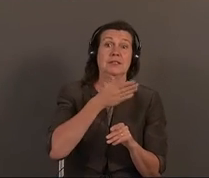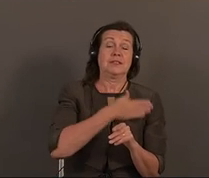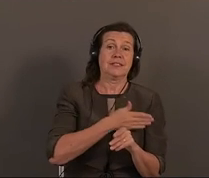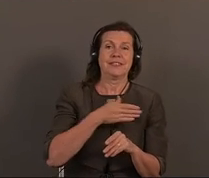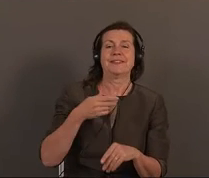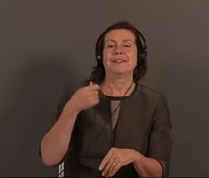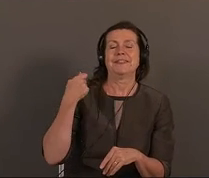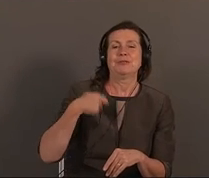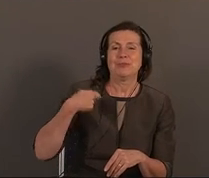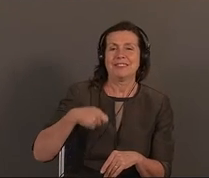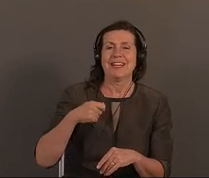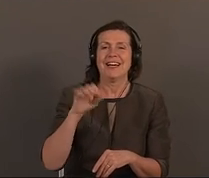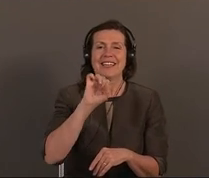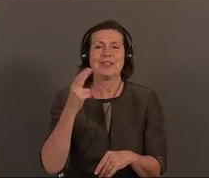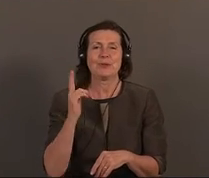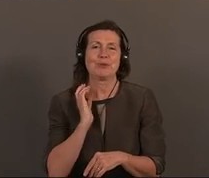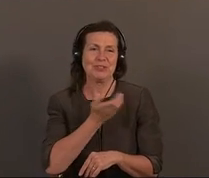European Commission.